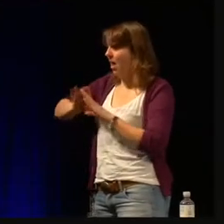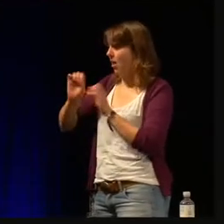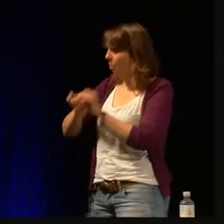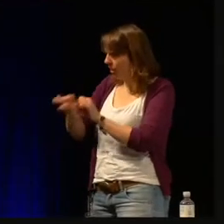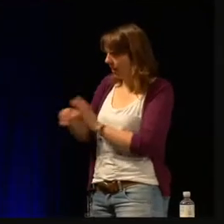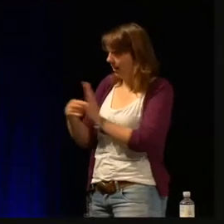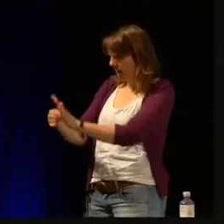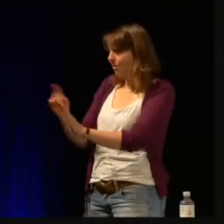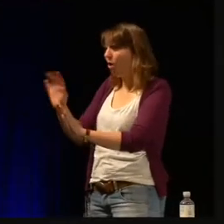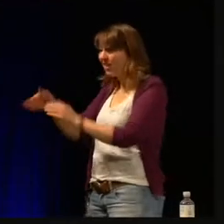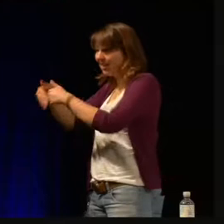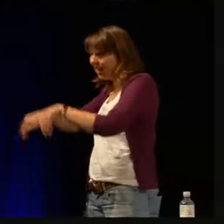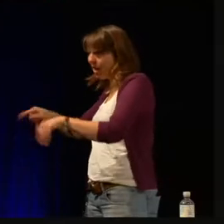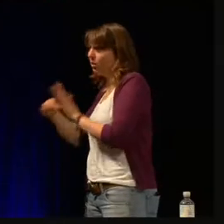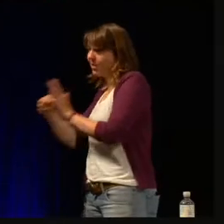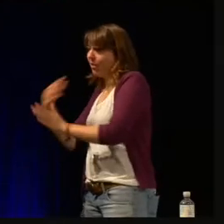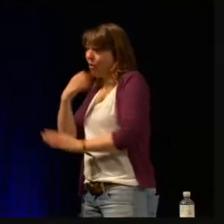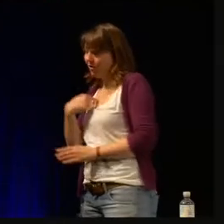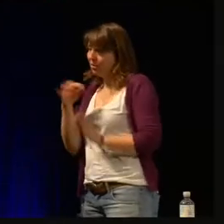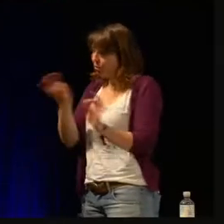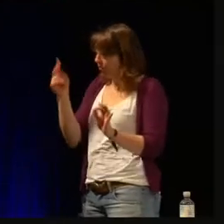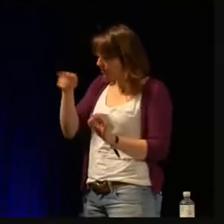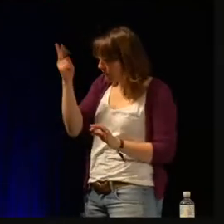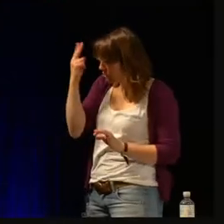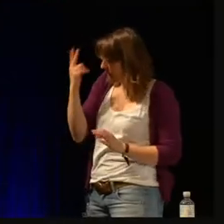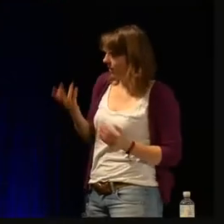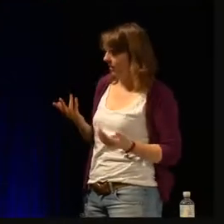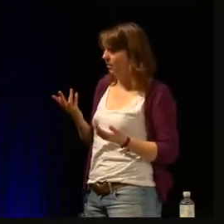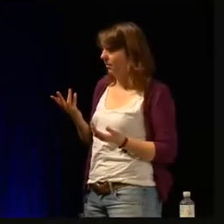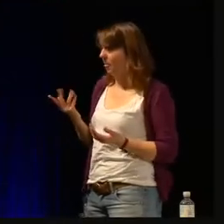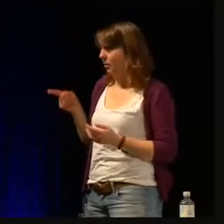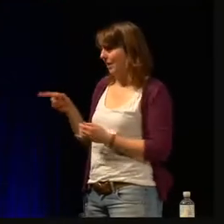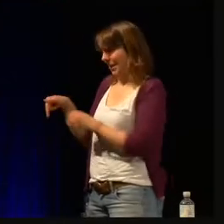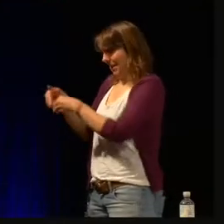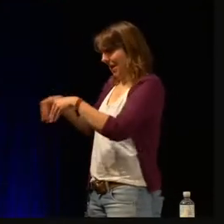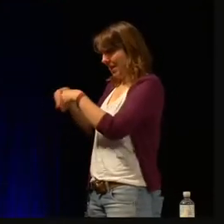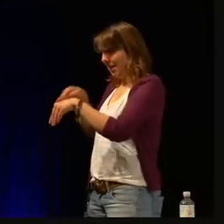out. We really hope we pointed out the limits of machine learning,